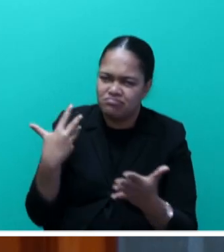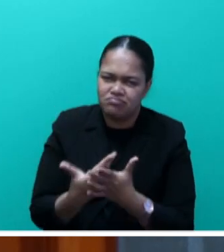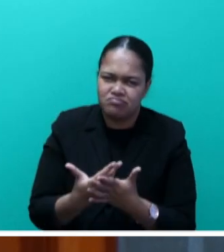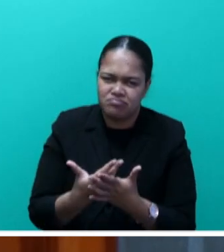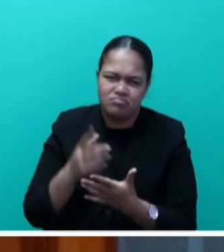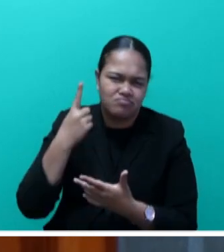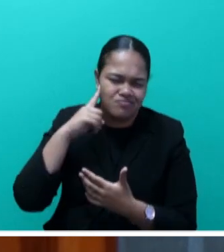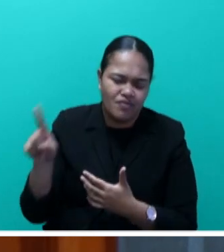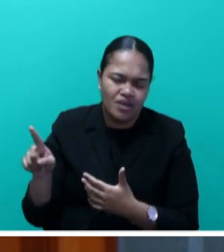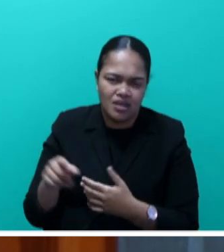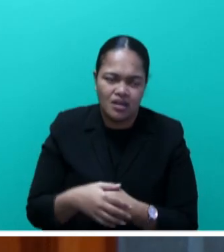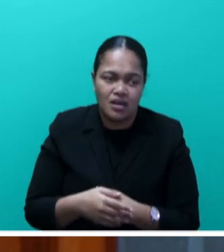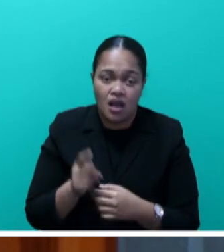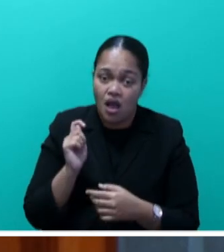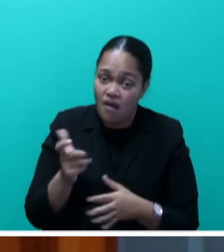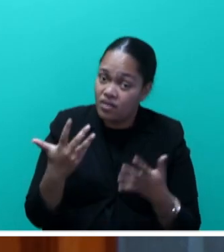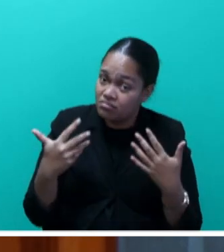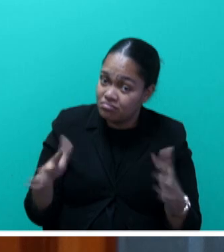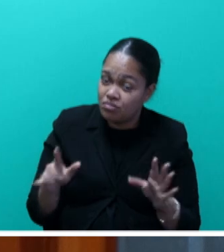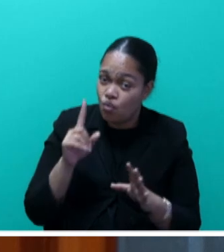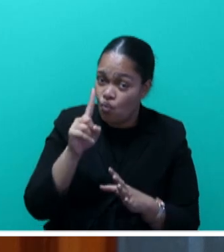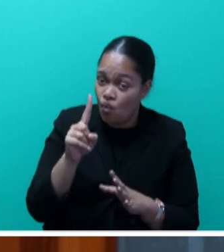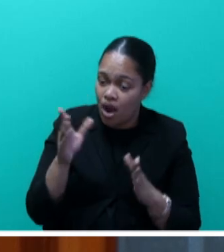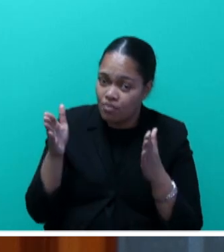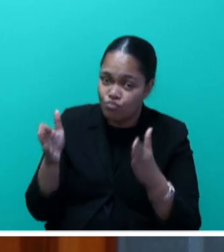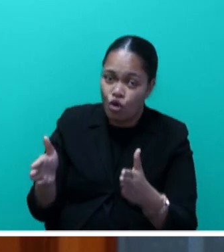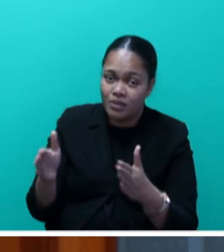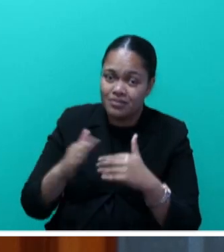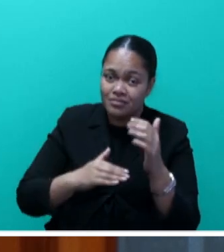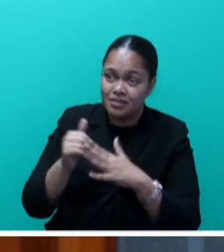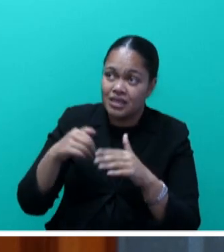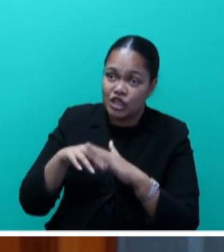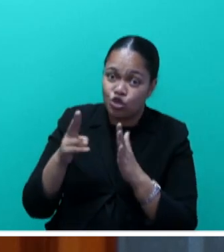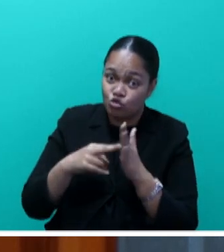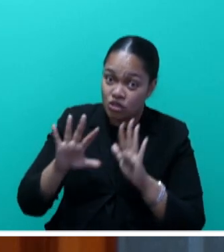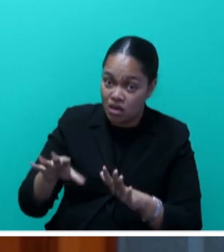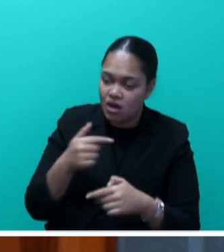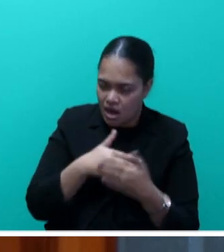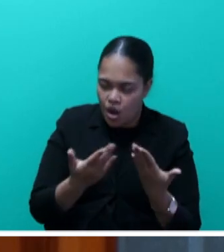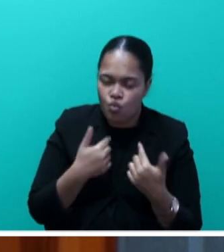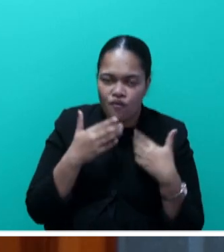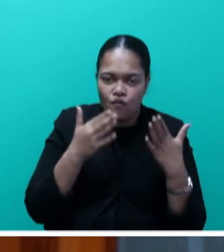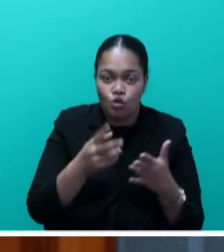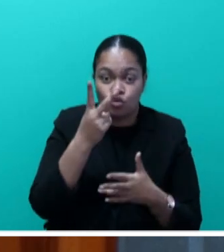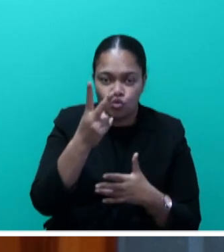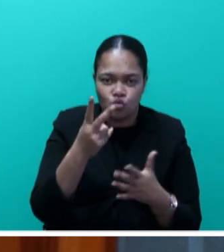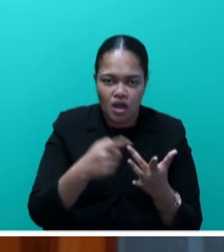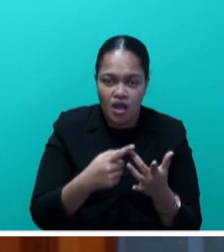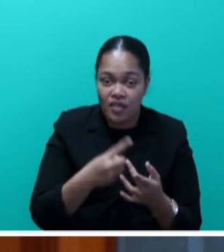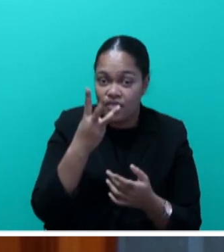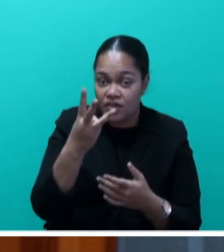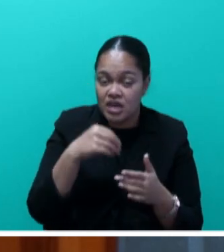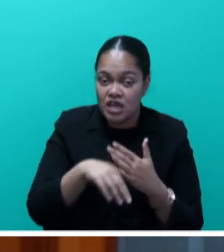neglect. After finishing with one property in New Zealand, we're now focusing on 2 others, 3 in the United